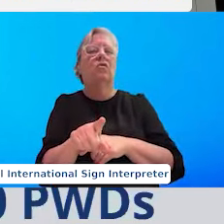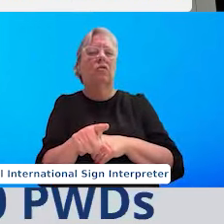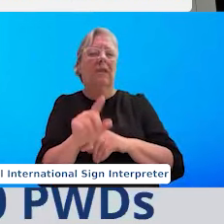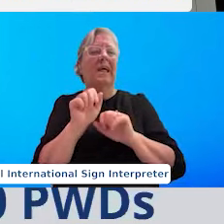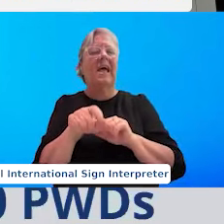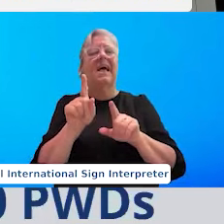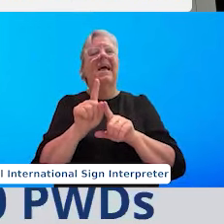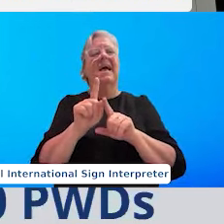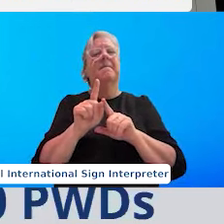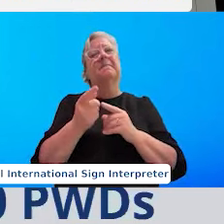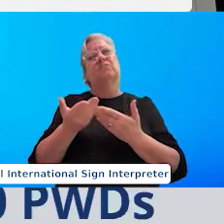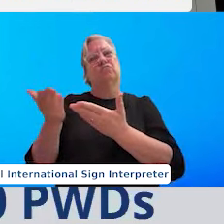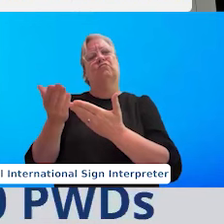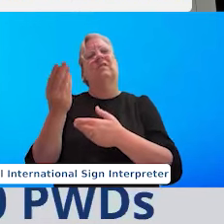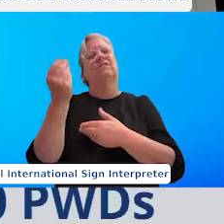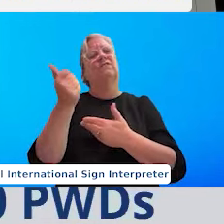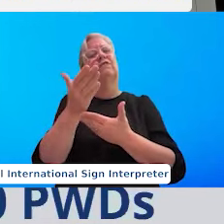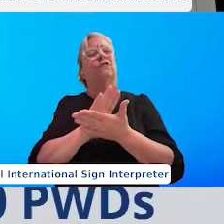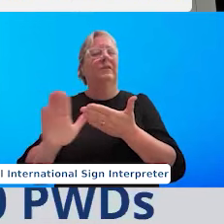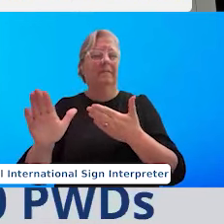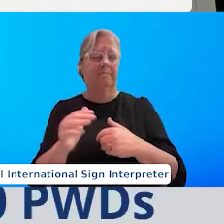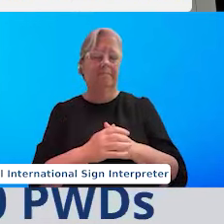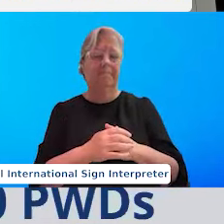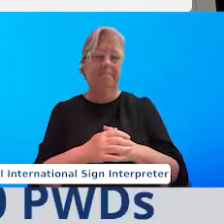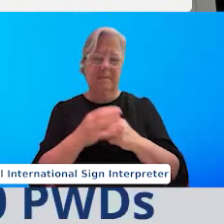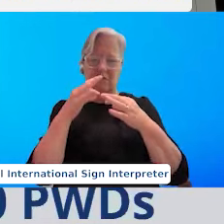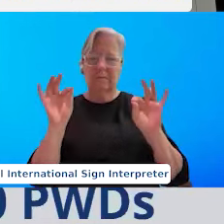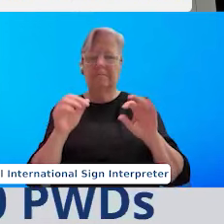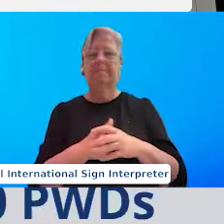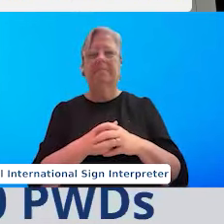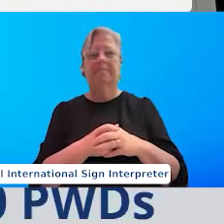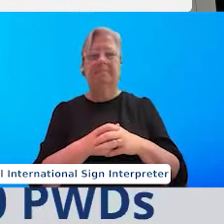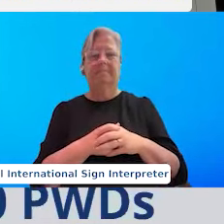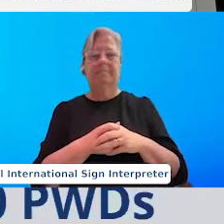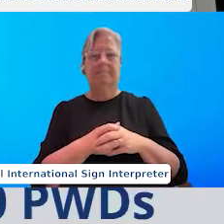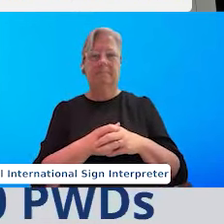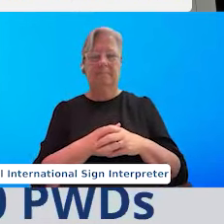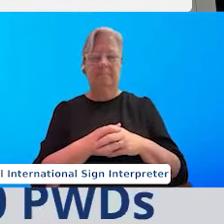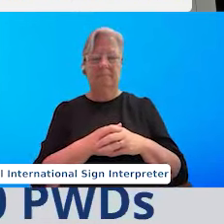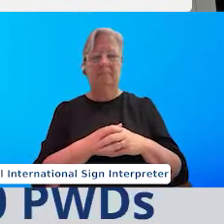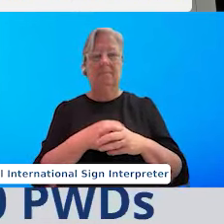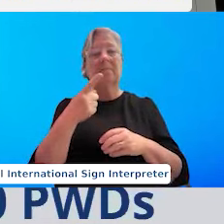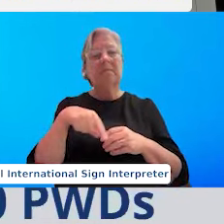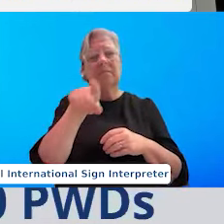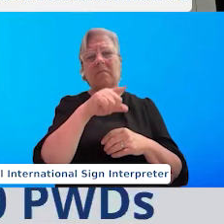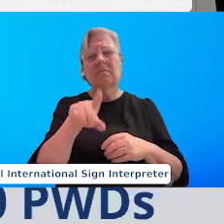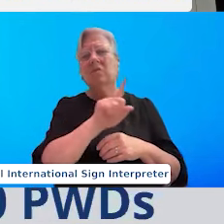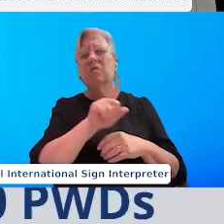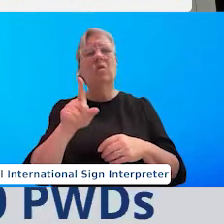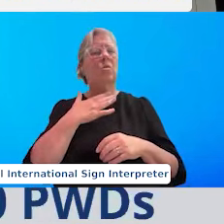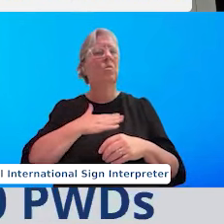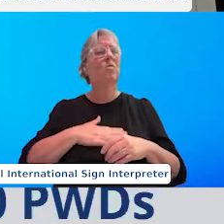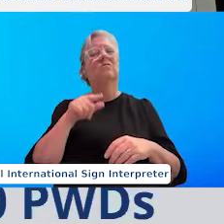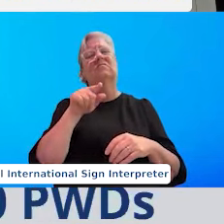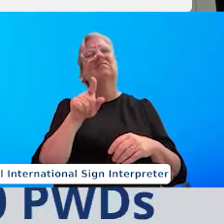with disabilities, they can submit the requirement for the PA so that they can get to a certain amount of